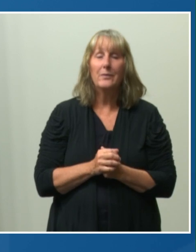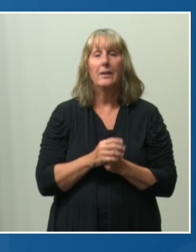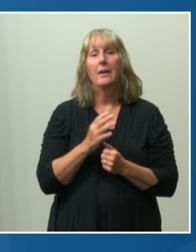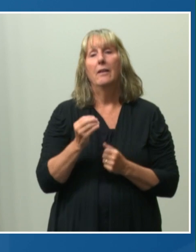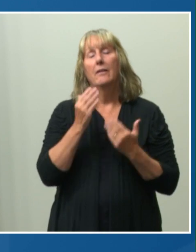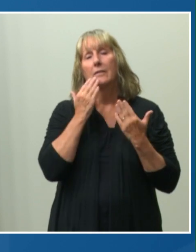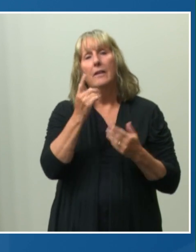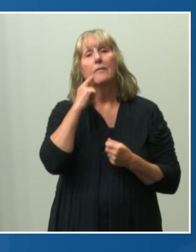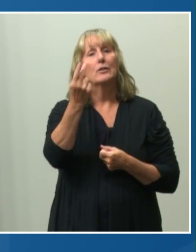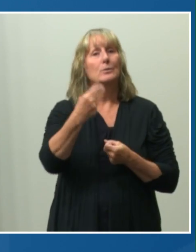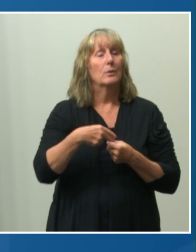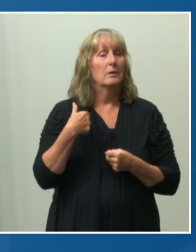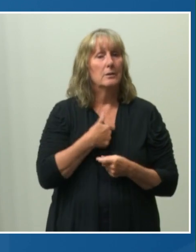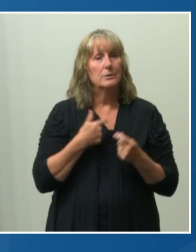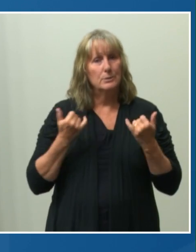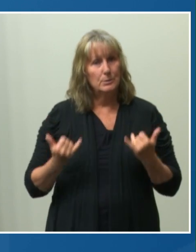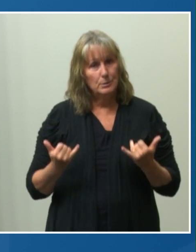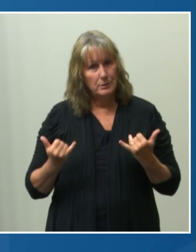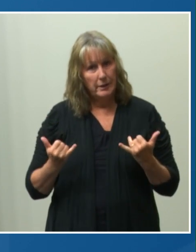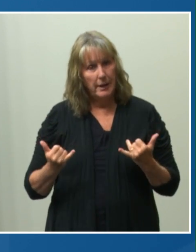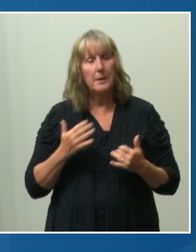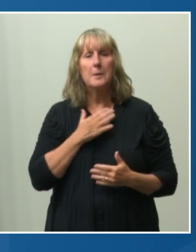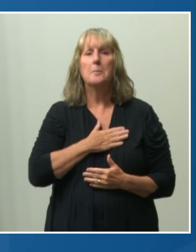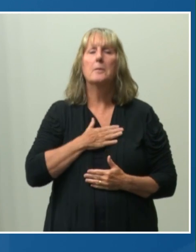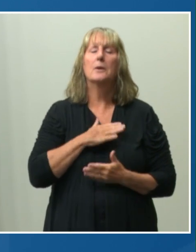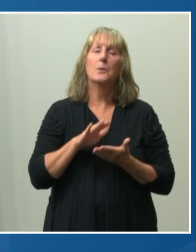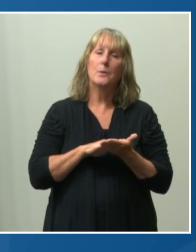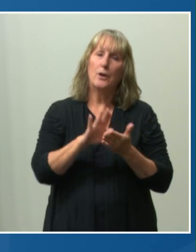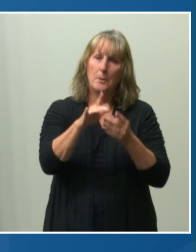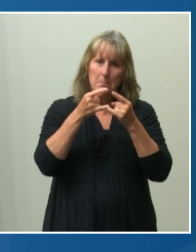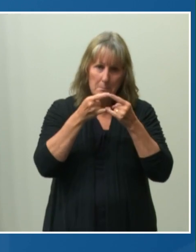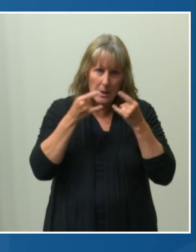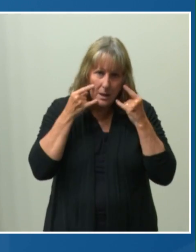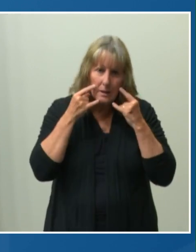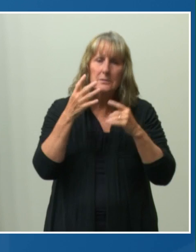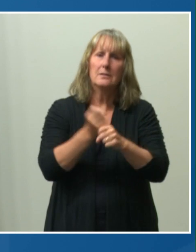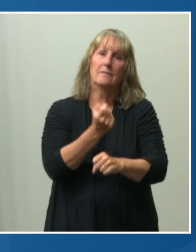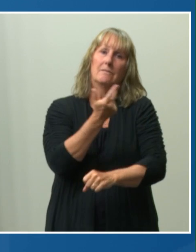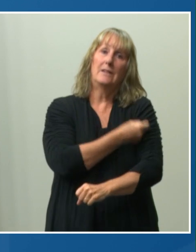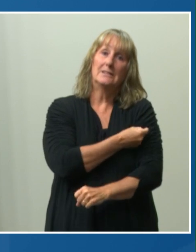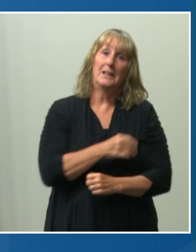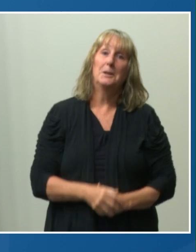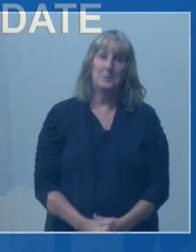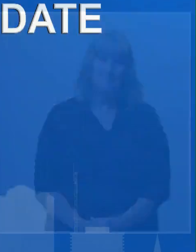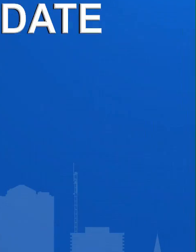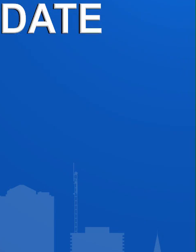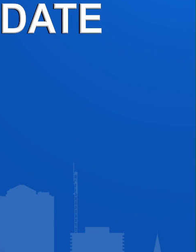Thank you for joining us today. Please wear your mask and get vaccinated.